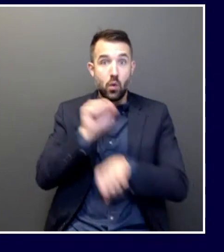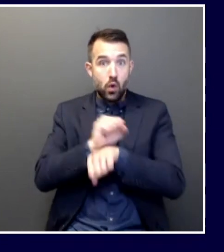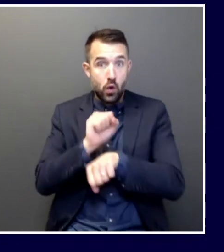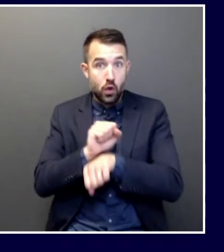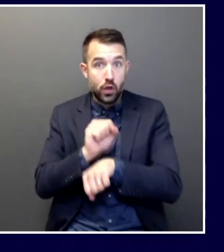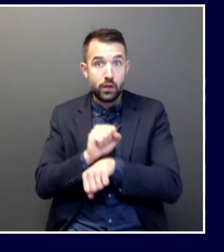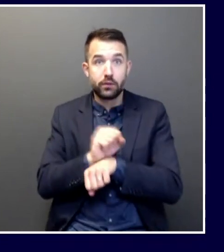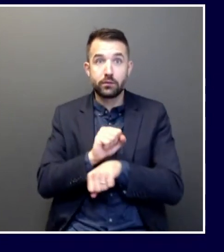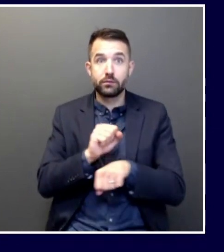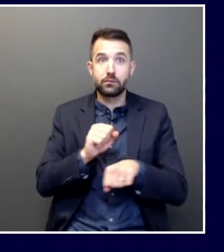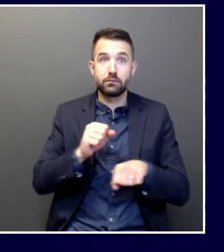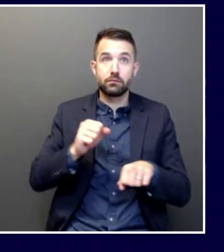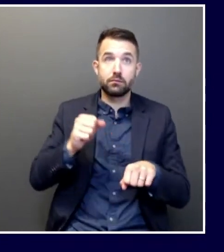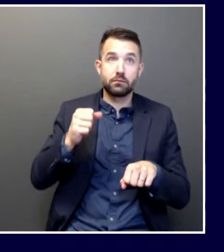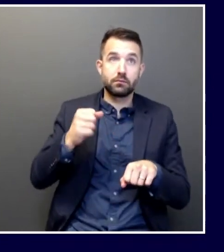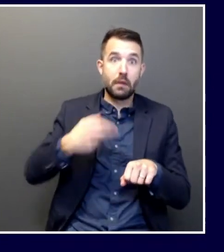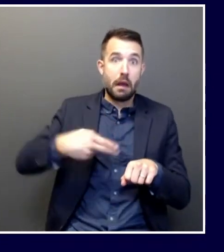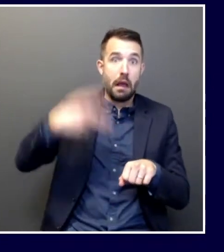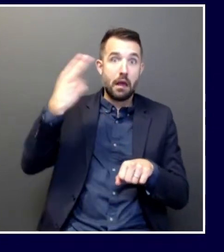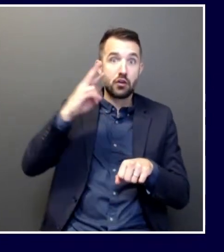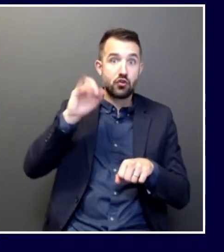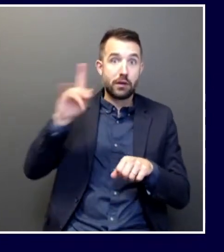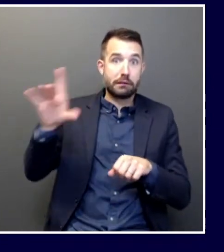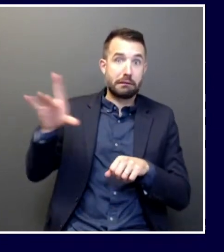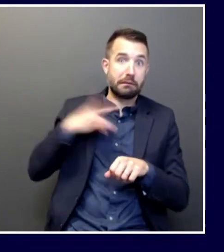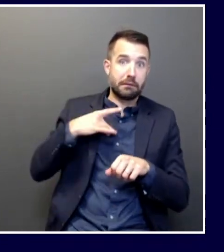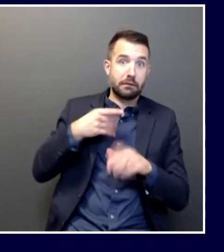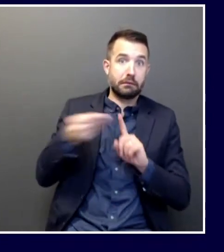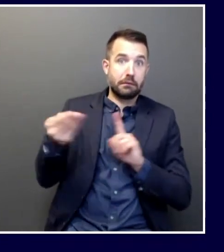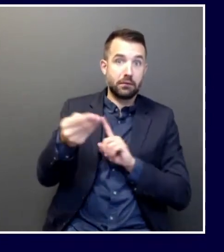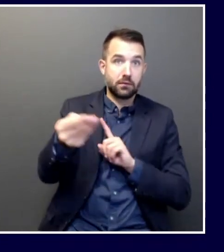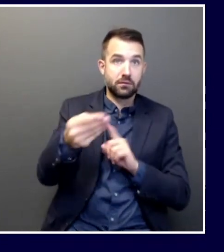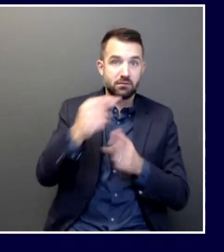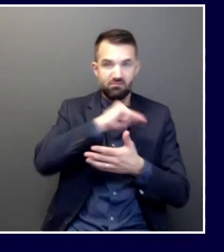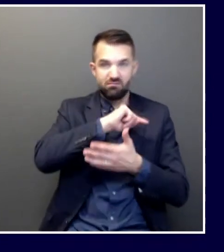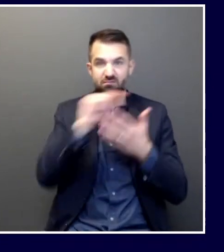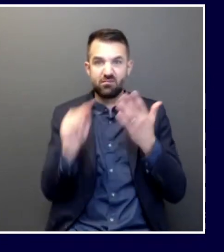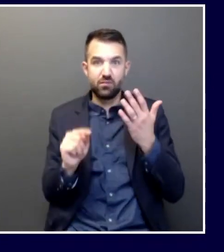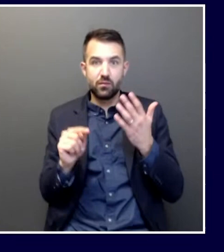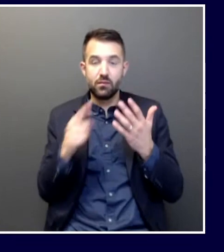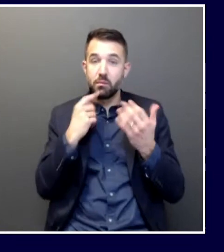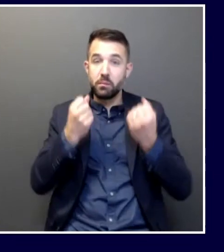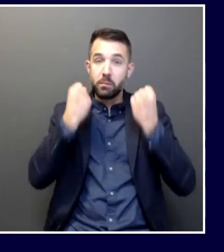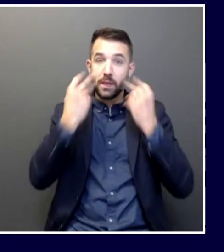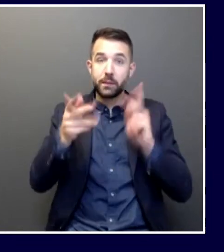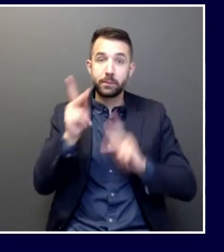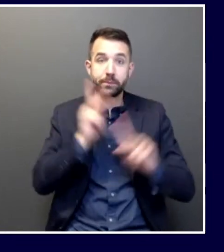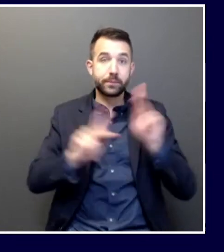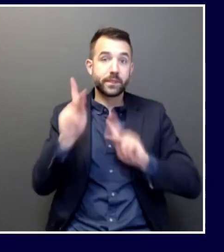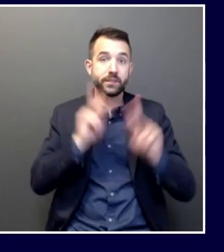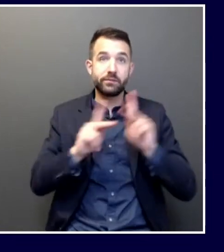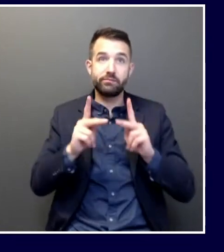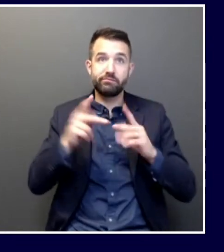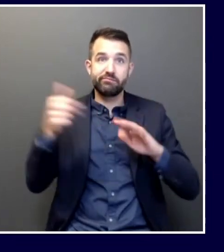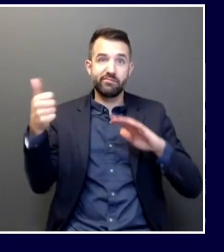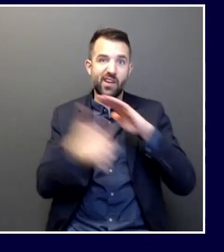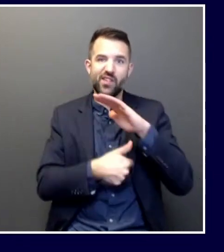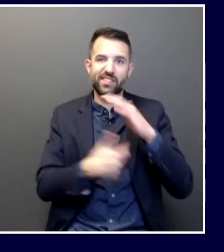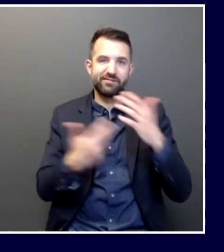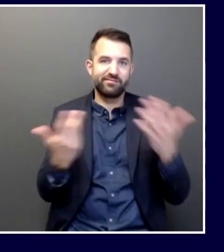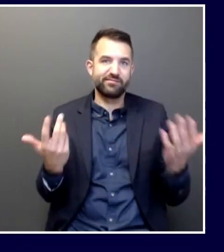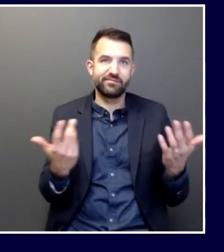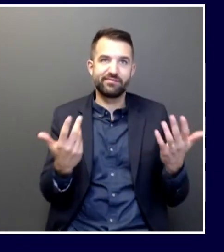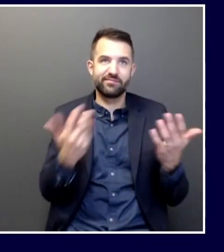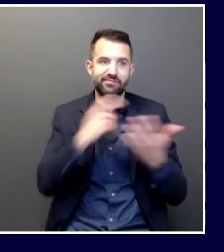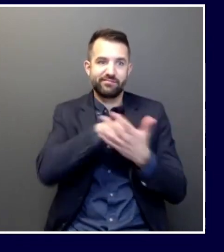COVID transmission or acquisition. It's a pretty high group, a high number of people. For example, one of the medical conditions that is